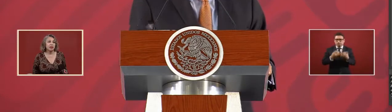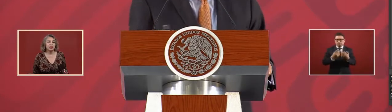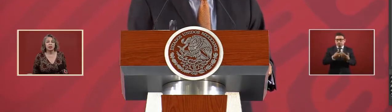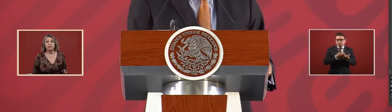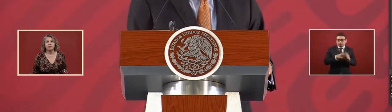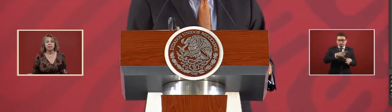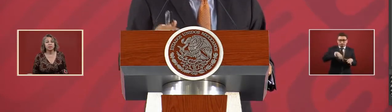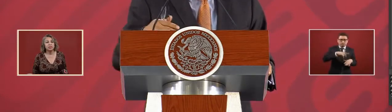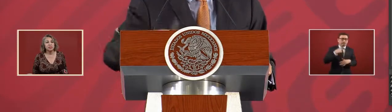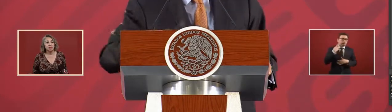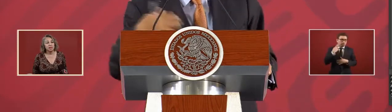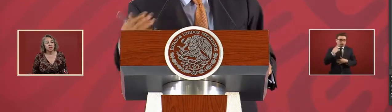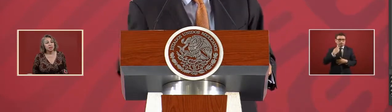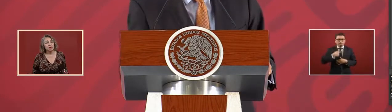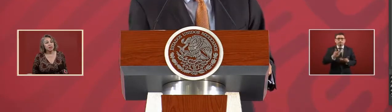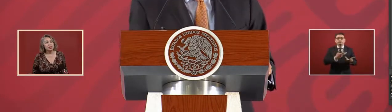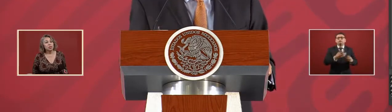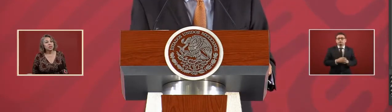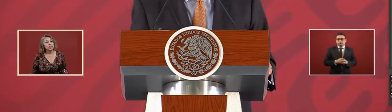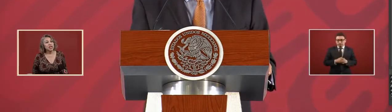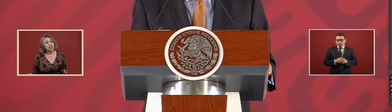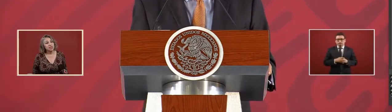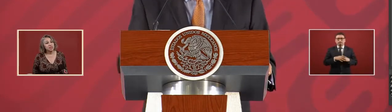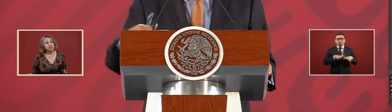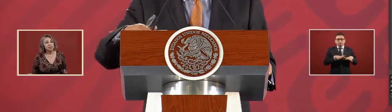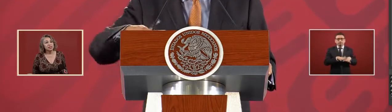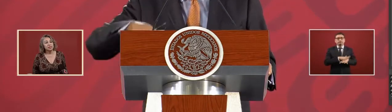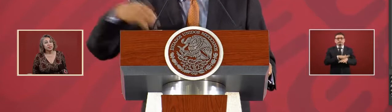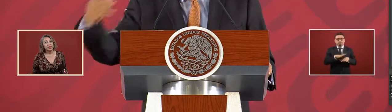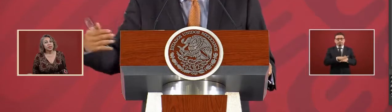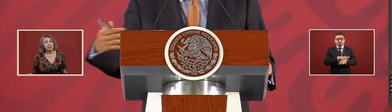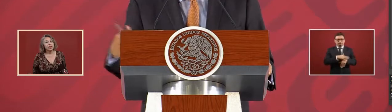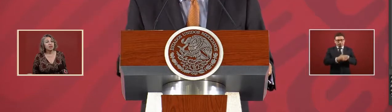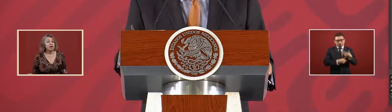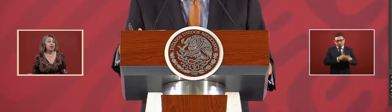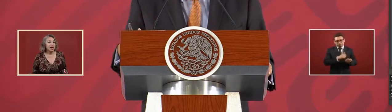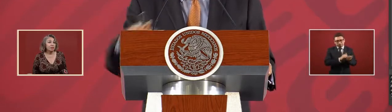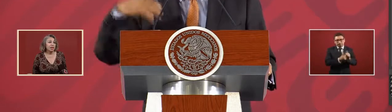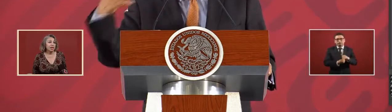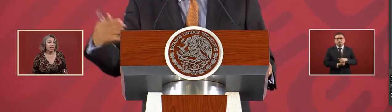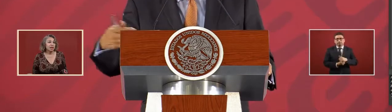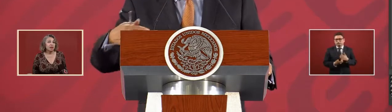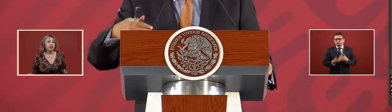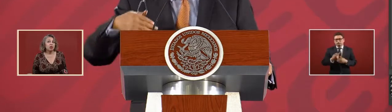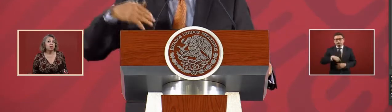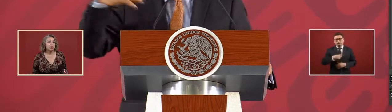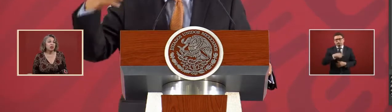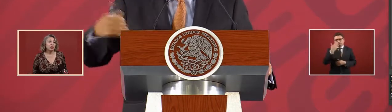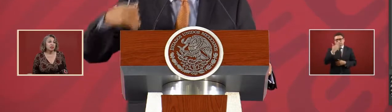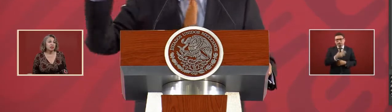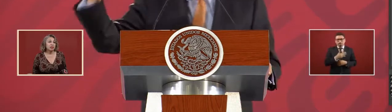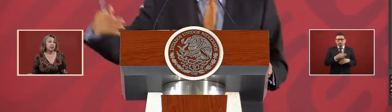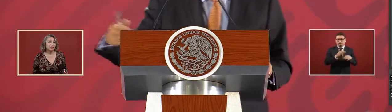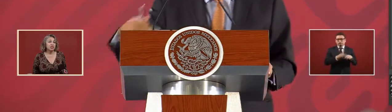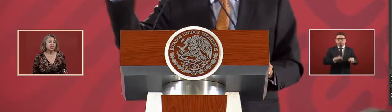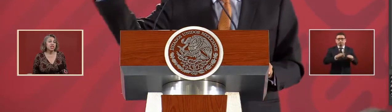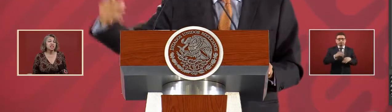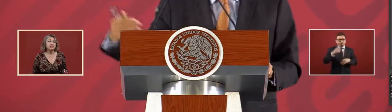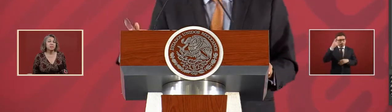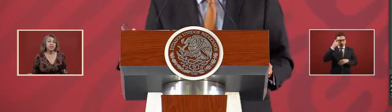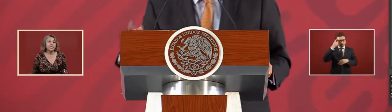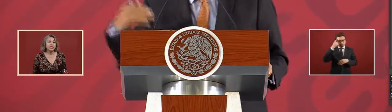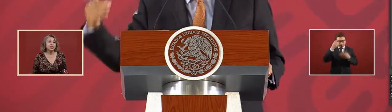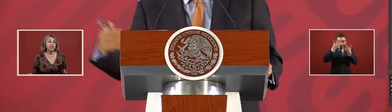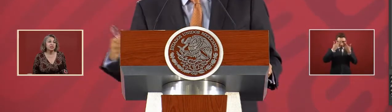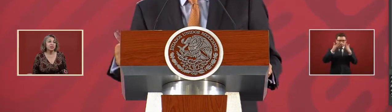política, of news, con los cambios with the changes que se están dando, that are now happening, sobre todo overall, por el cambio de mentalidad, the change